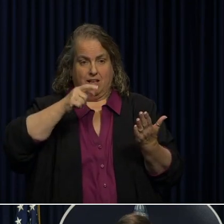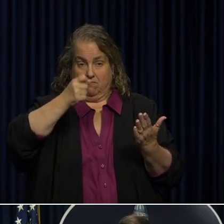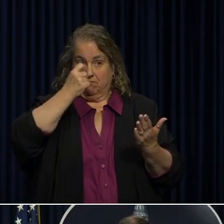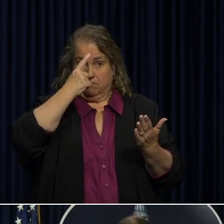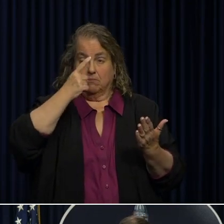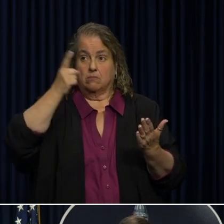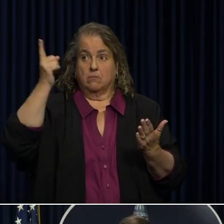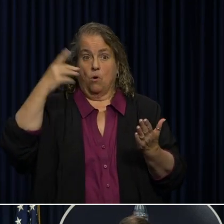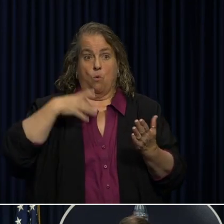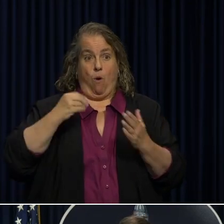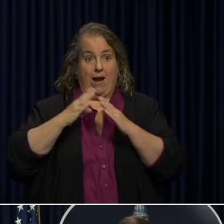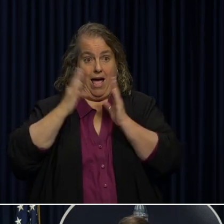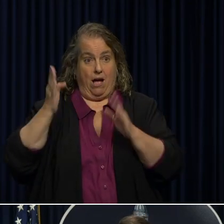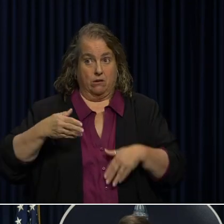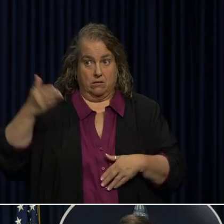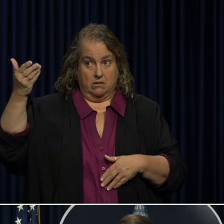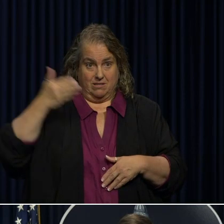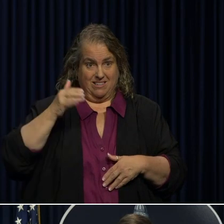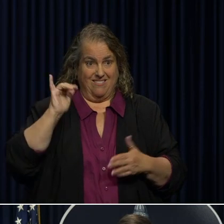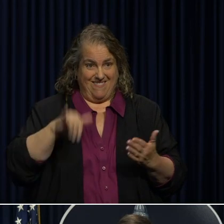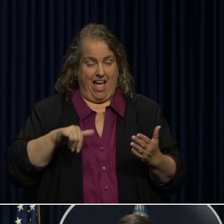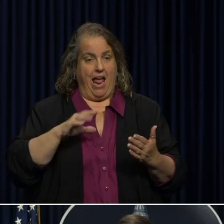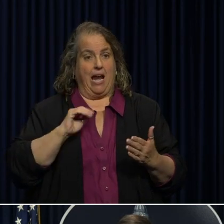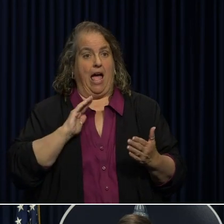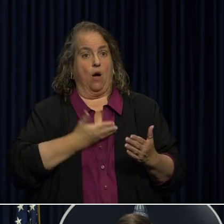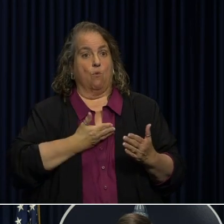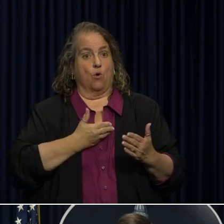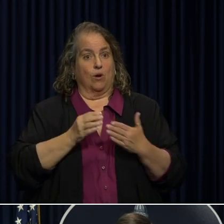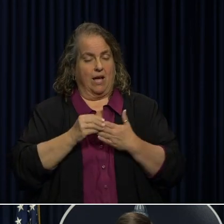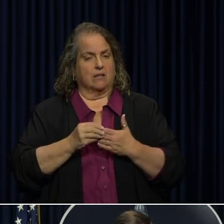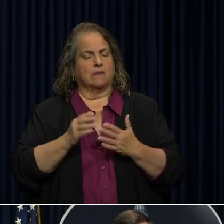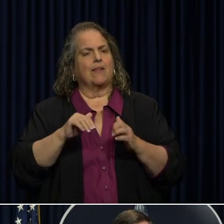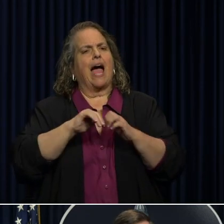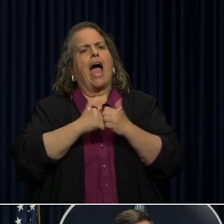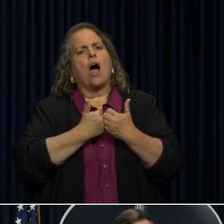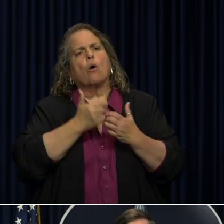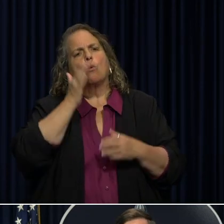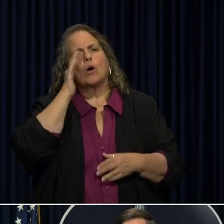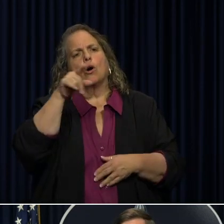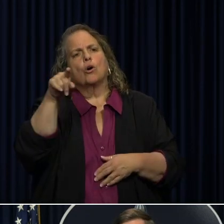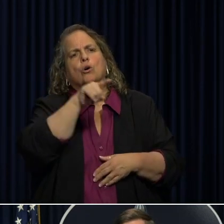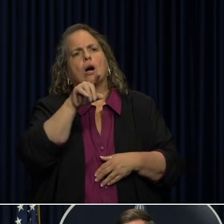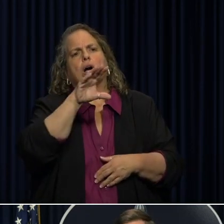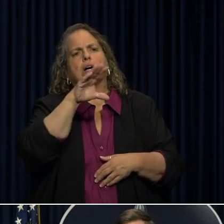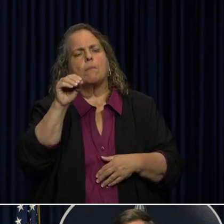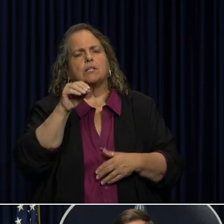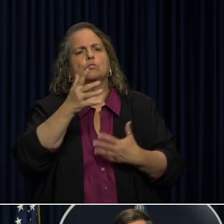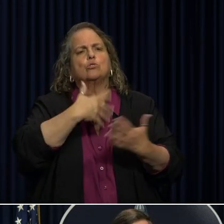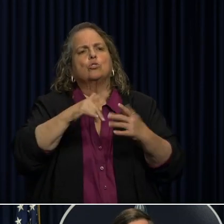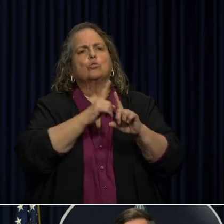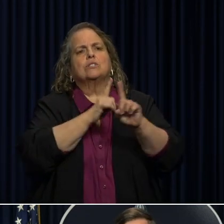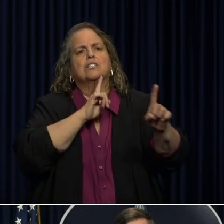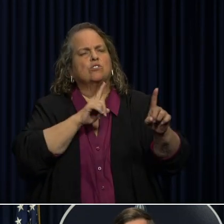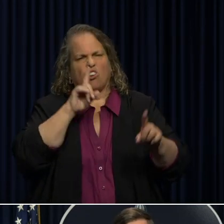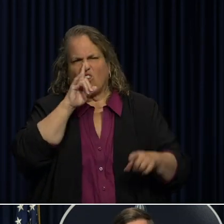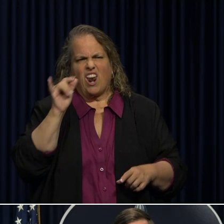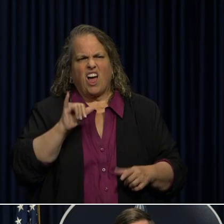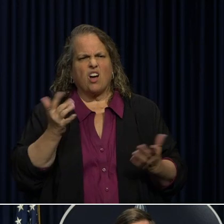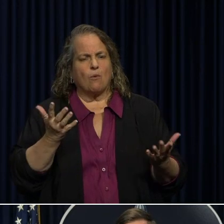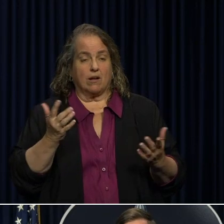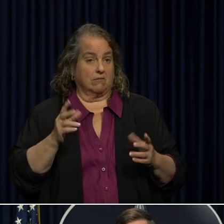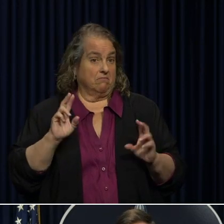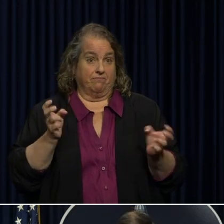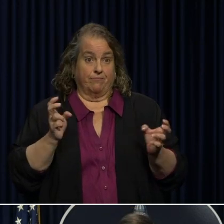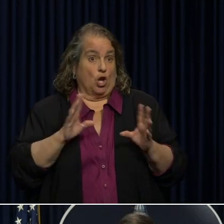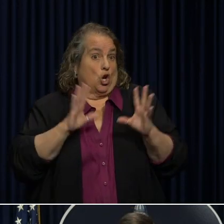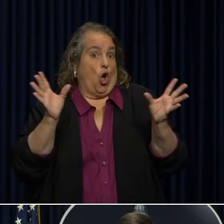and some of our guidelines. How will you socially distance? What will it look like? You know, there are no waiting rooms anymore.